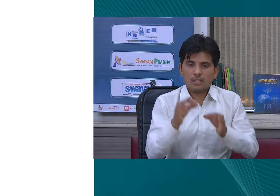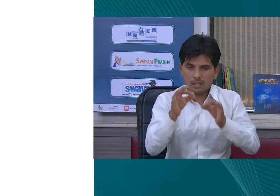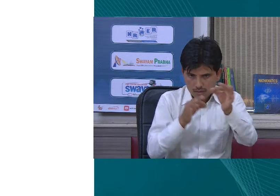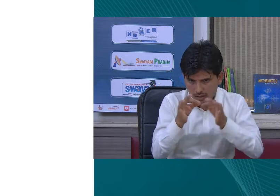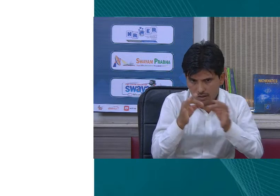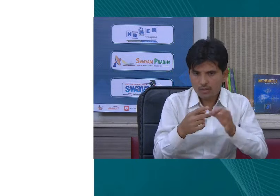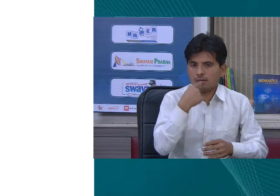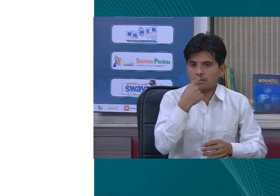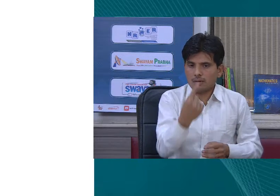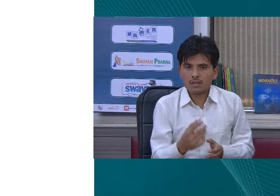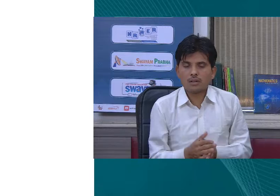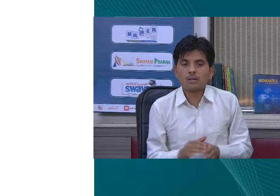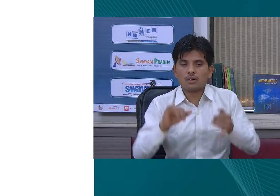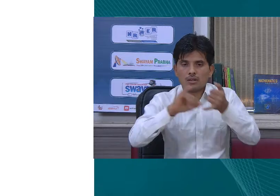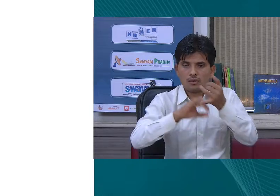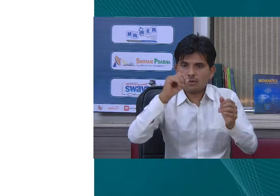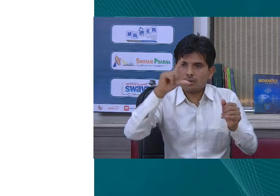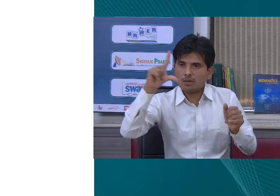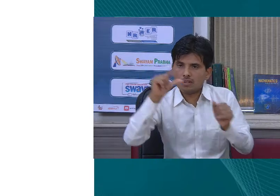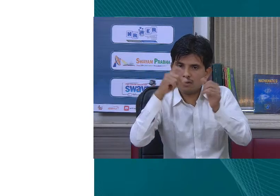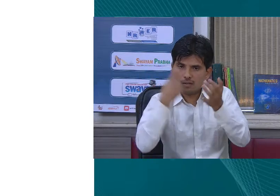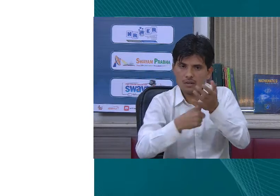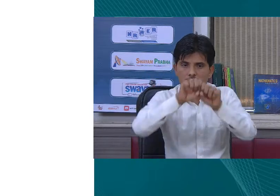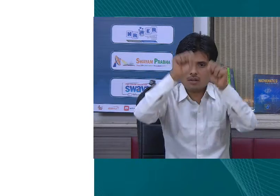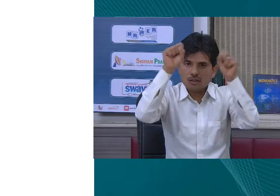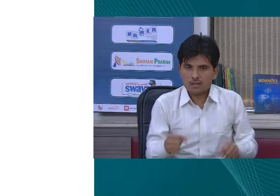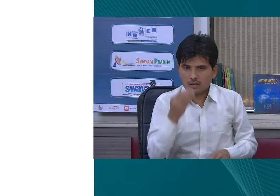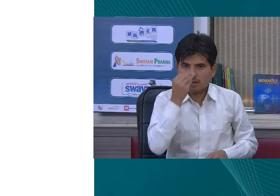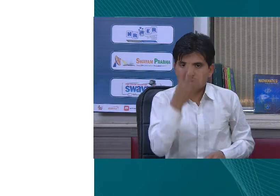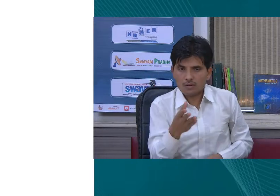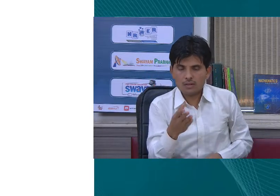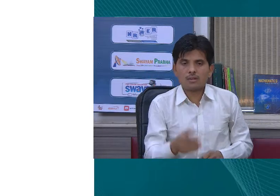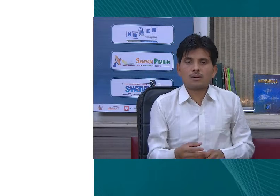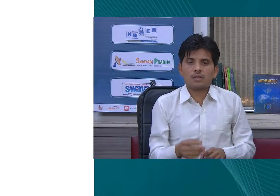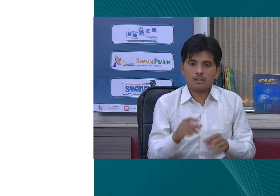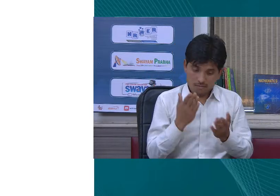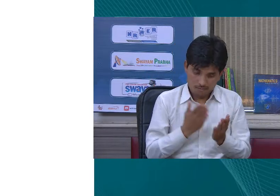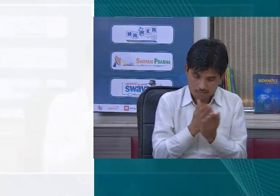entire concept of solar system so easily and in a very wonderful manner to